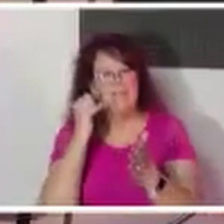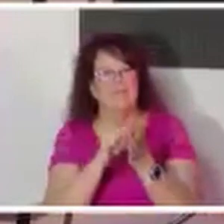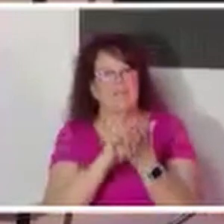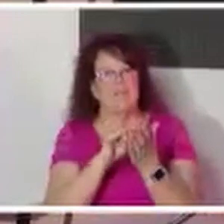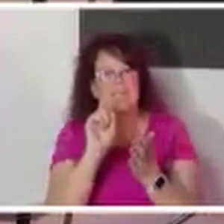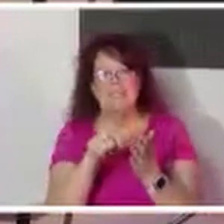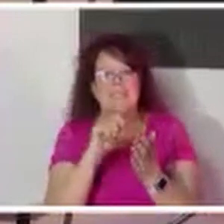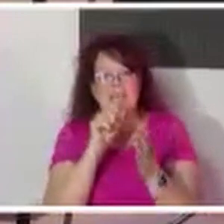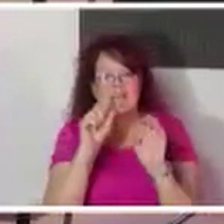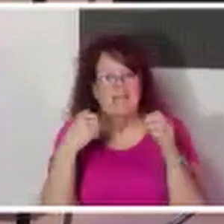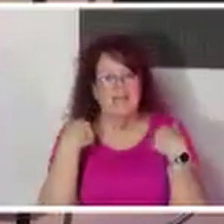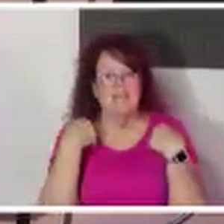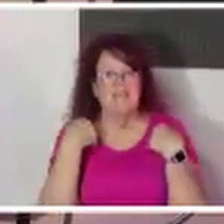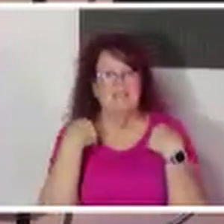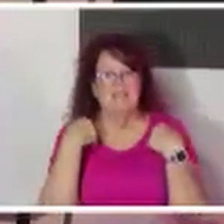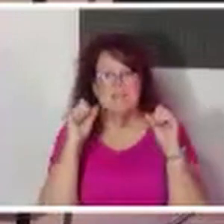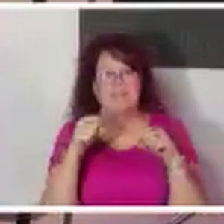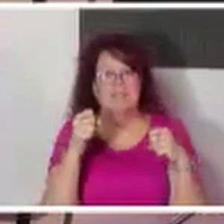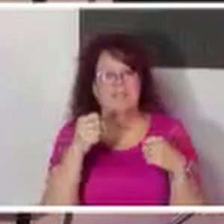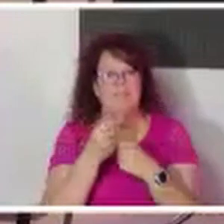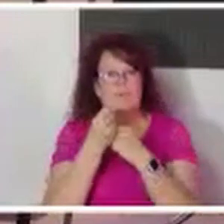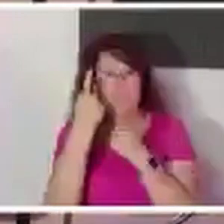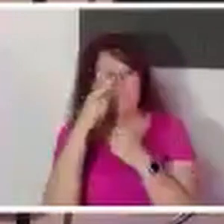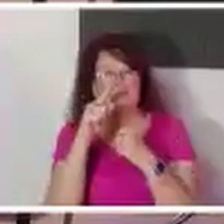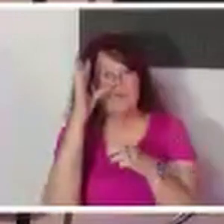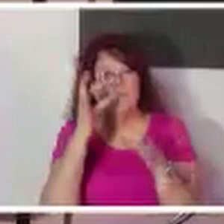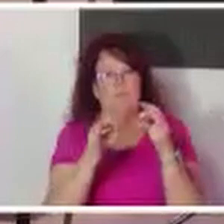need and not having the ability to support them for their court case.